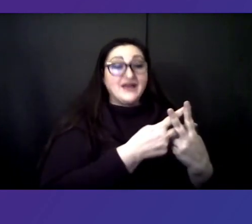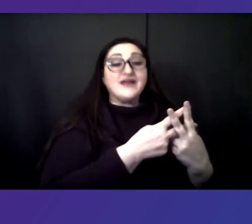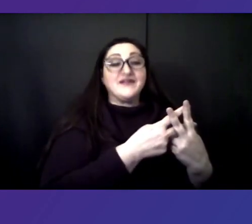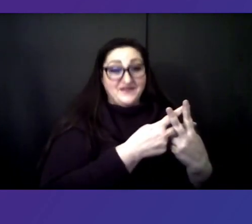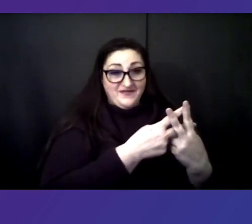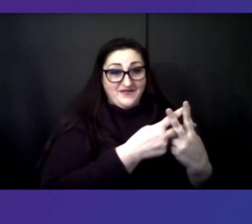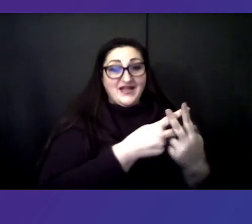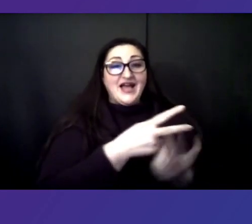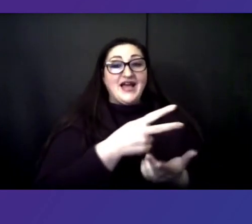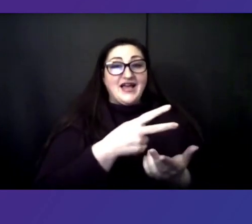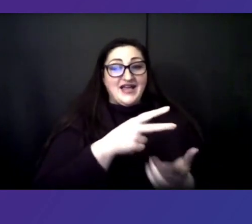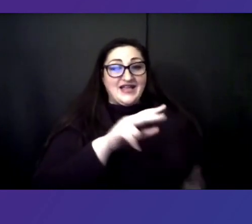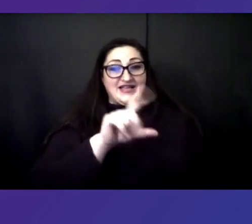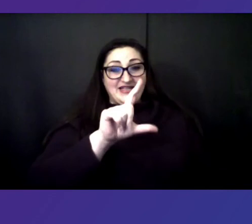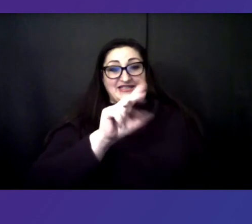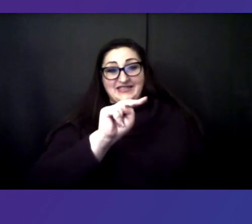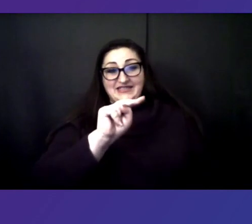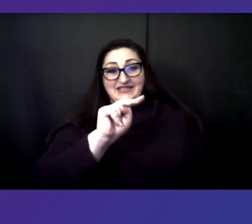DanceSymp,